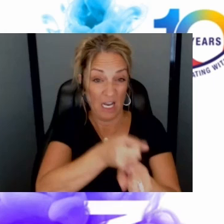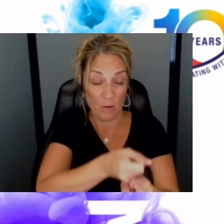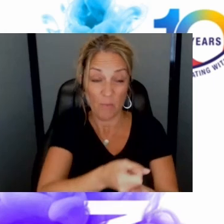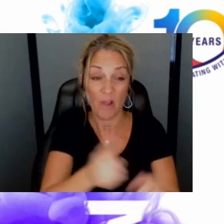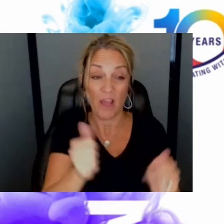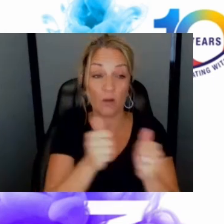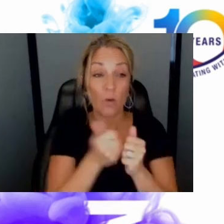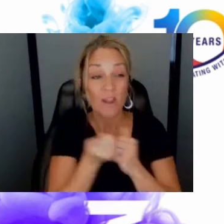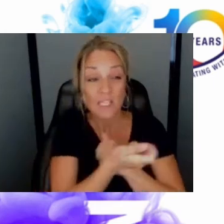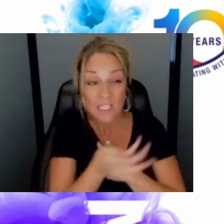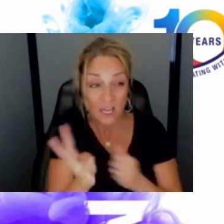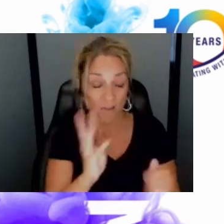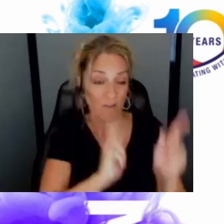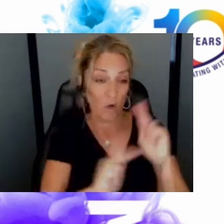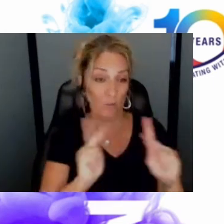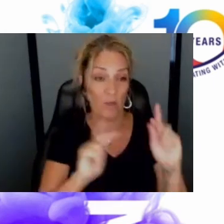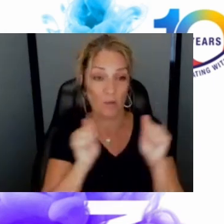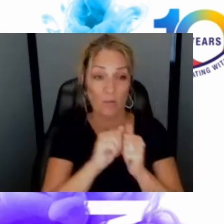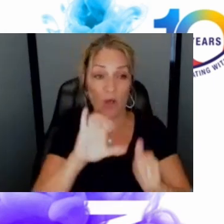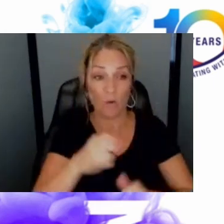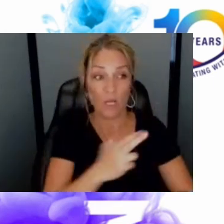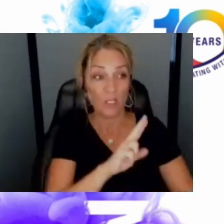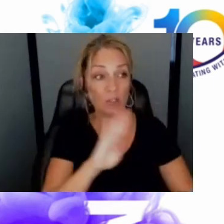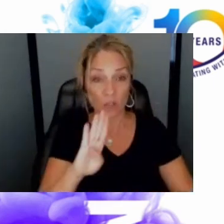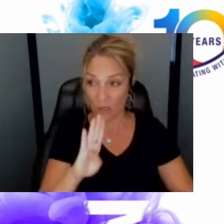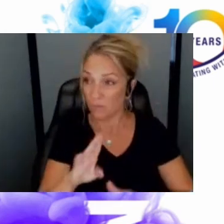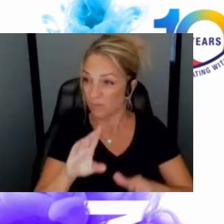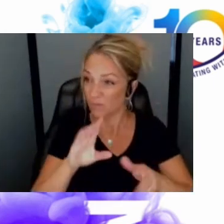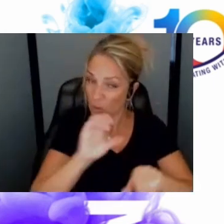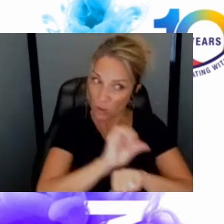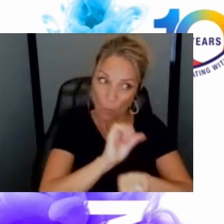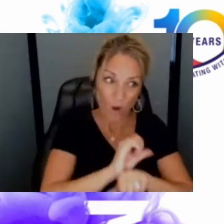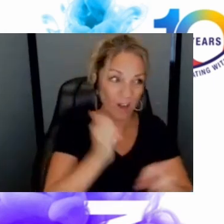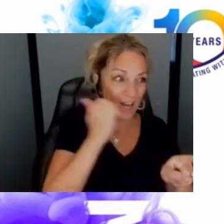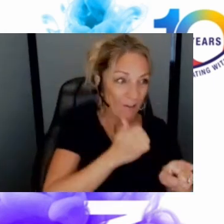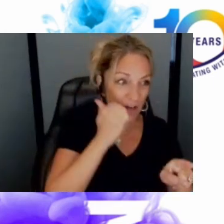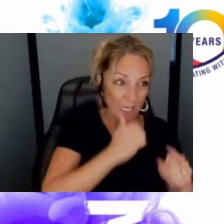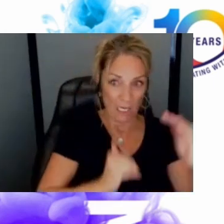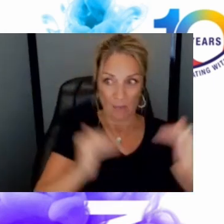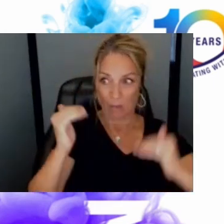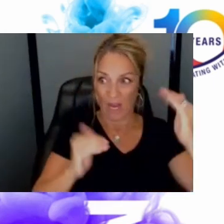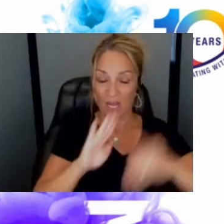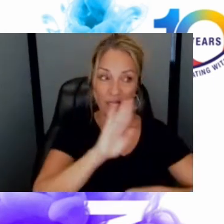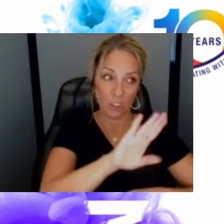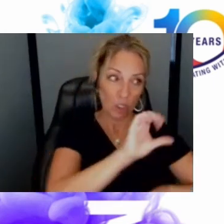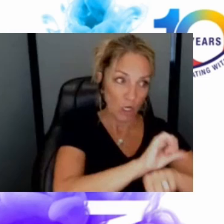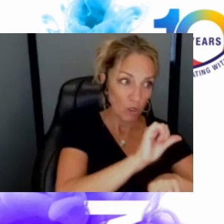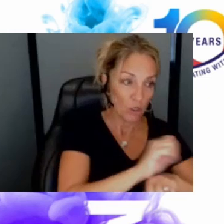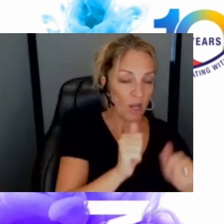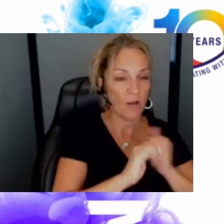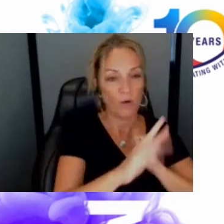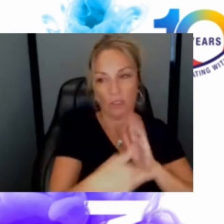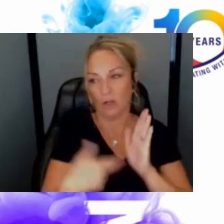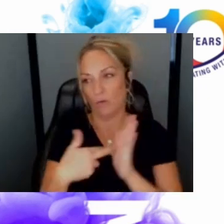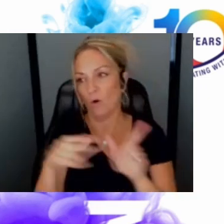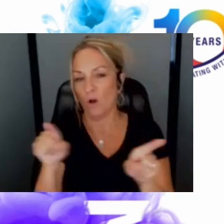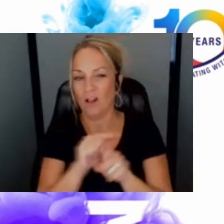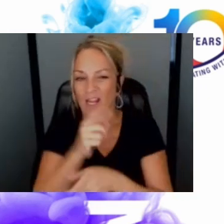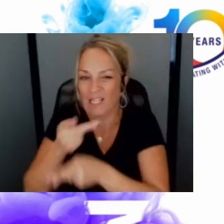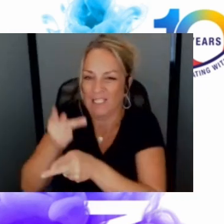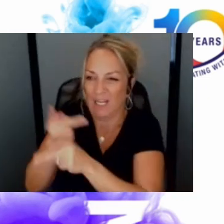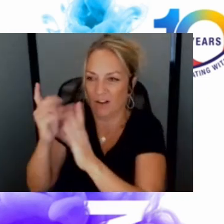working every day to balance their jobs with their role as a caregiver. And I feel personally connected to this